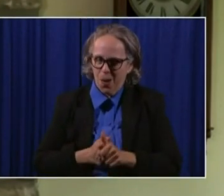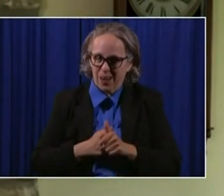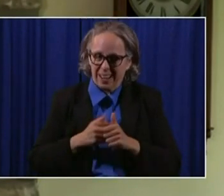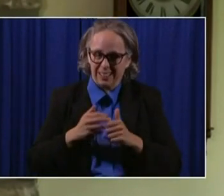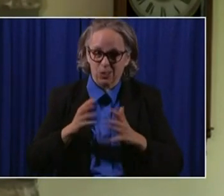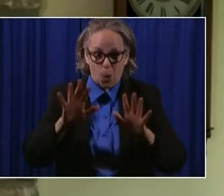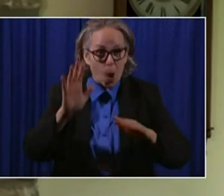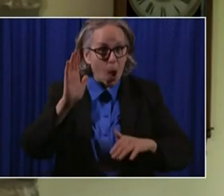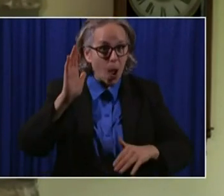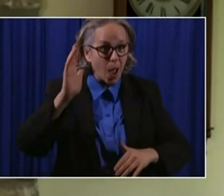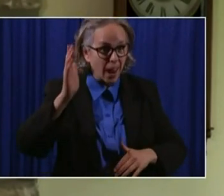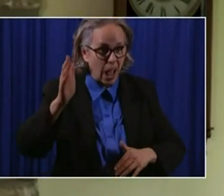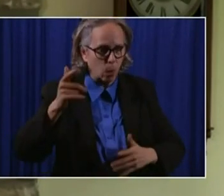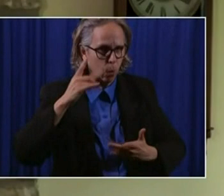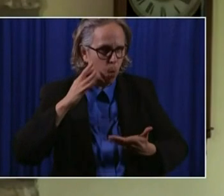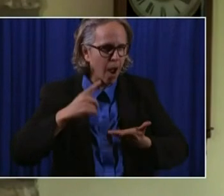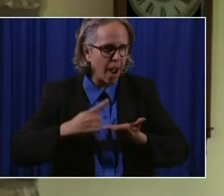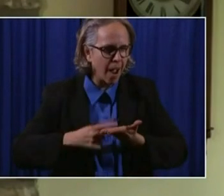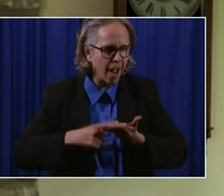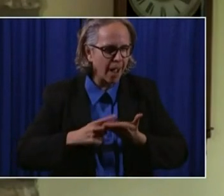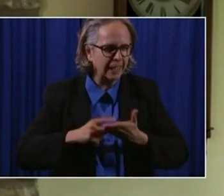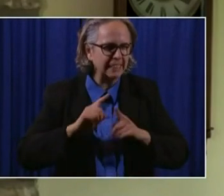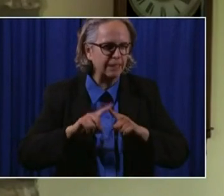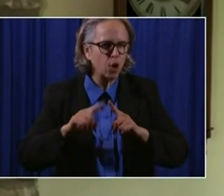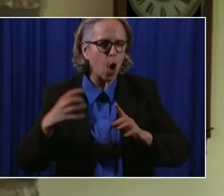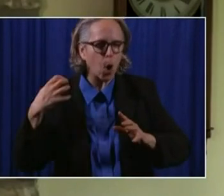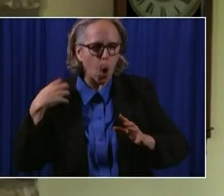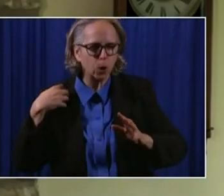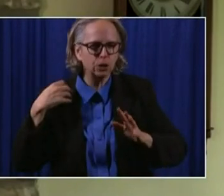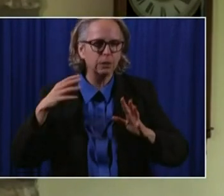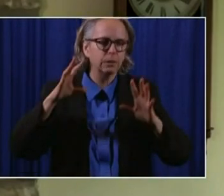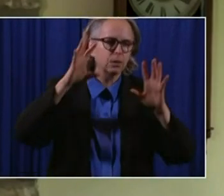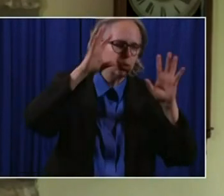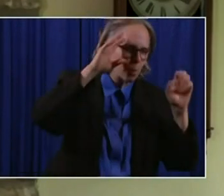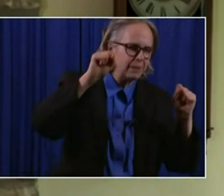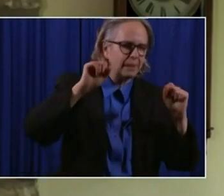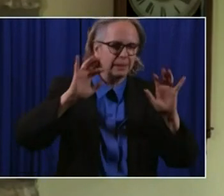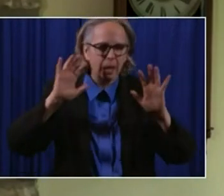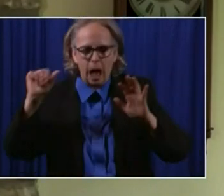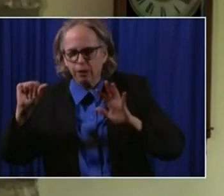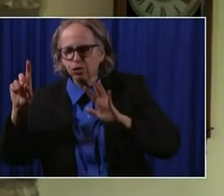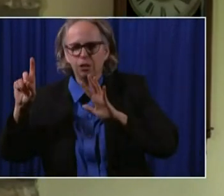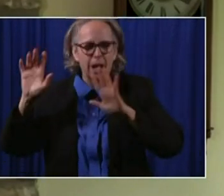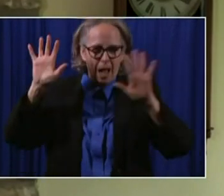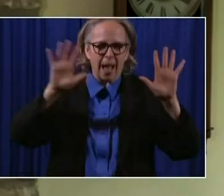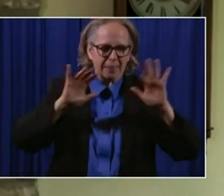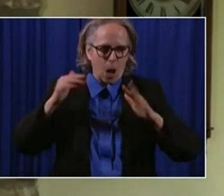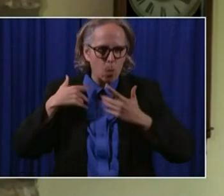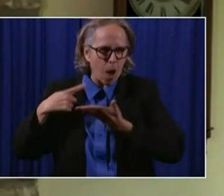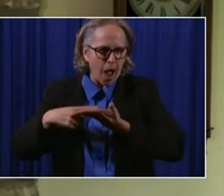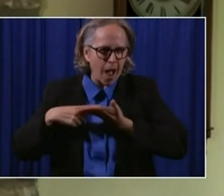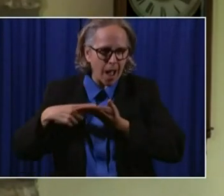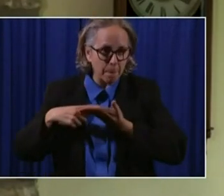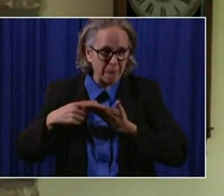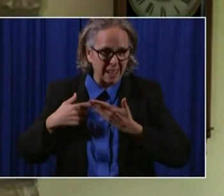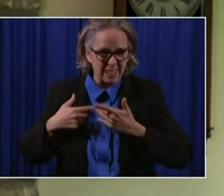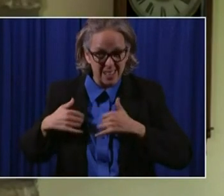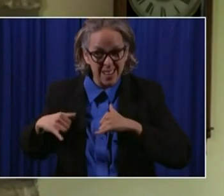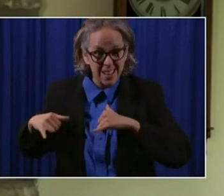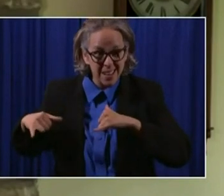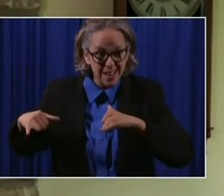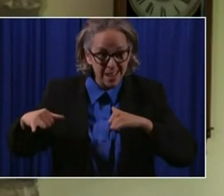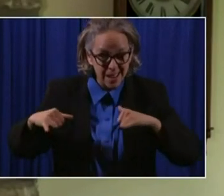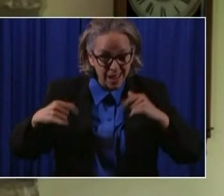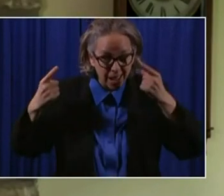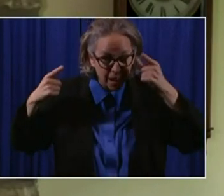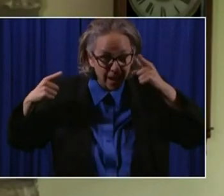superintendents, athletic directors on conference calls. But our hope is that the coaches will use